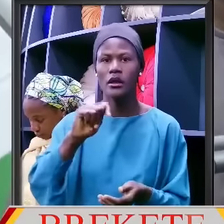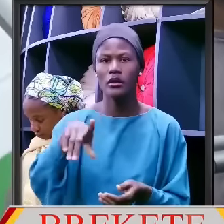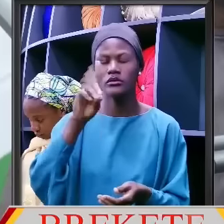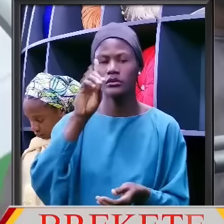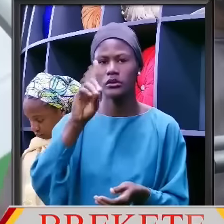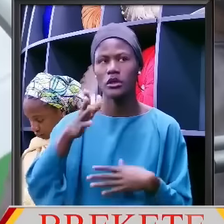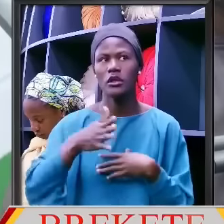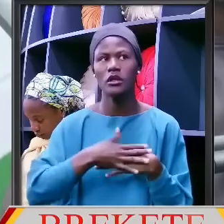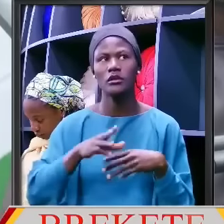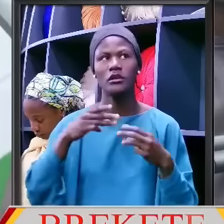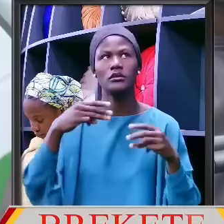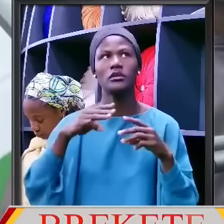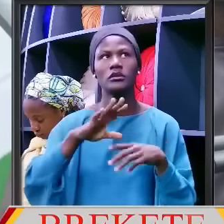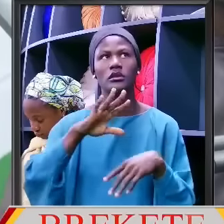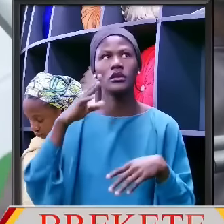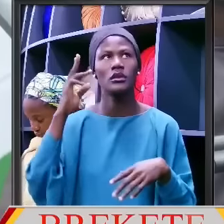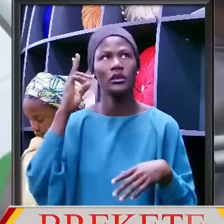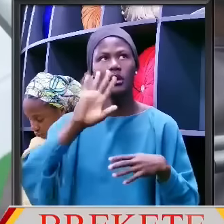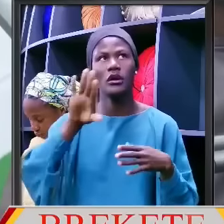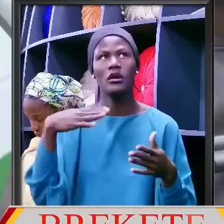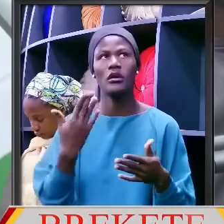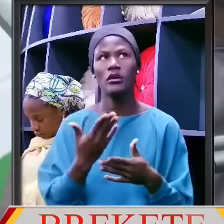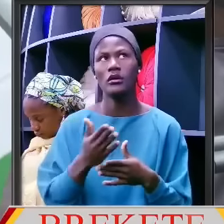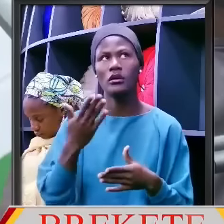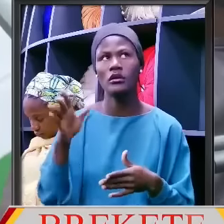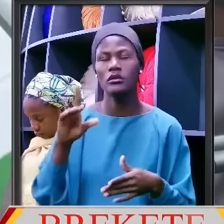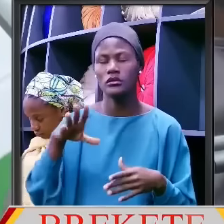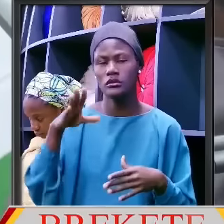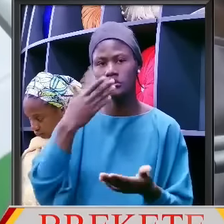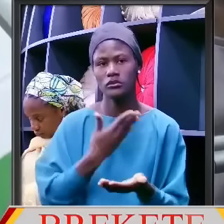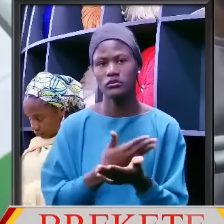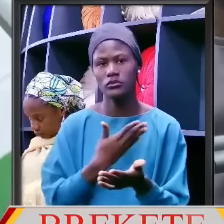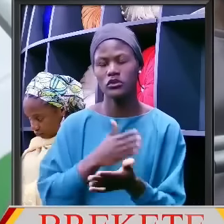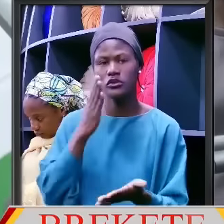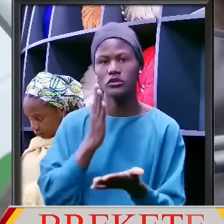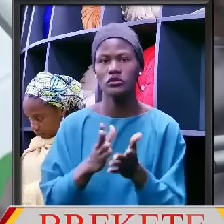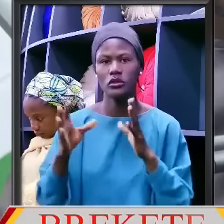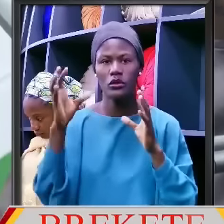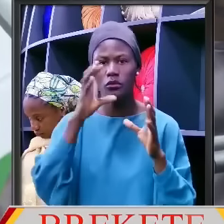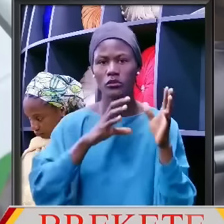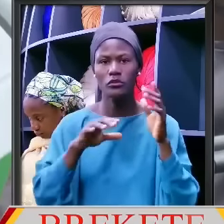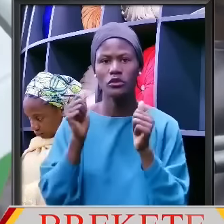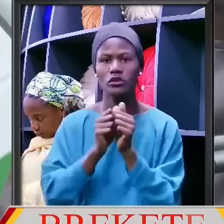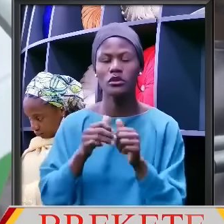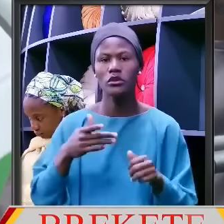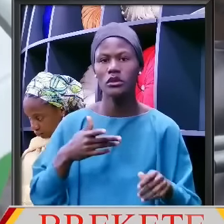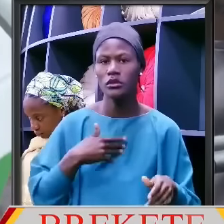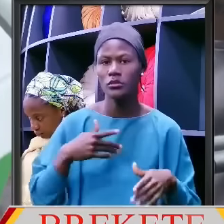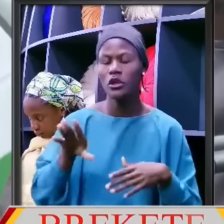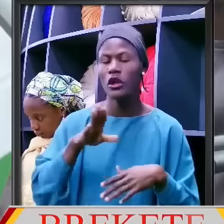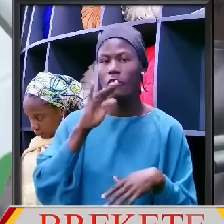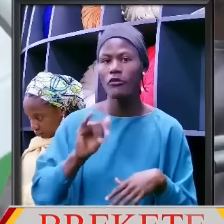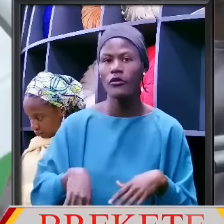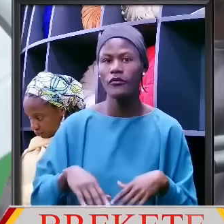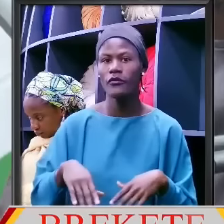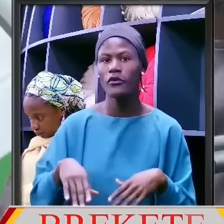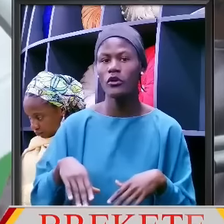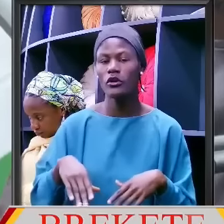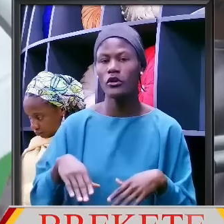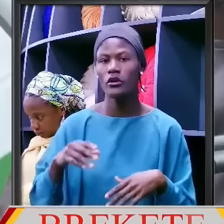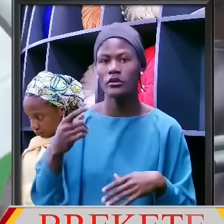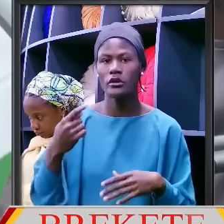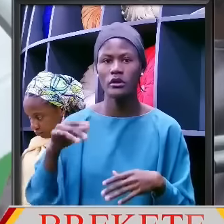So, after sending him all this money, he stopped communicating with me. Before then, he called